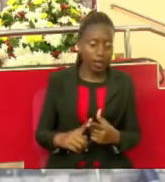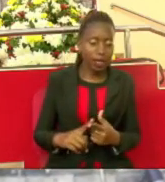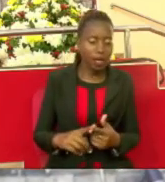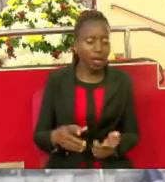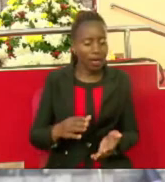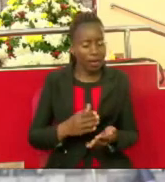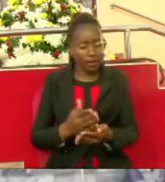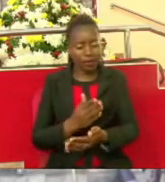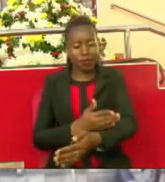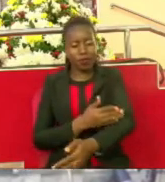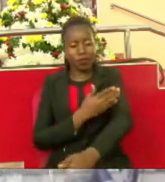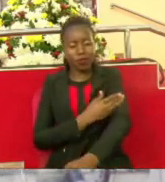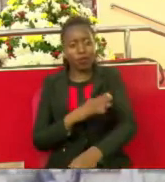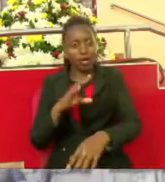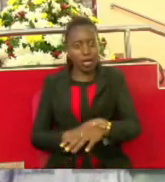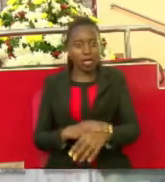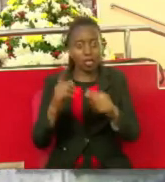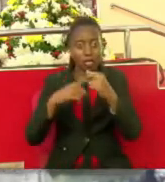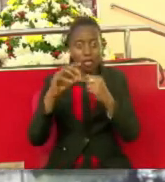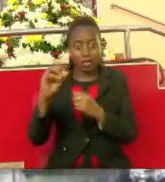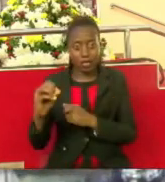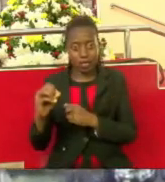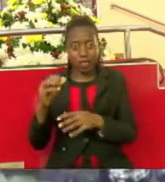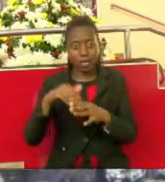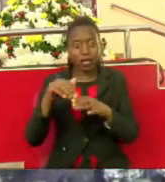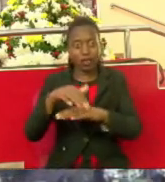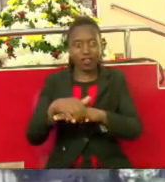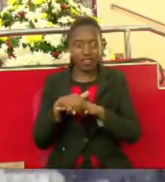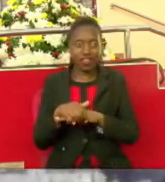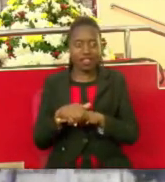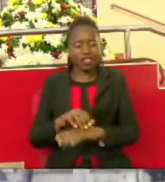Because many thought that I had stolen. Last month I had something where I was stealing.